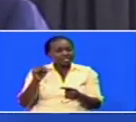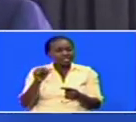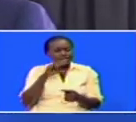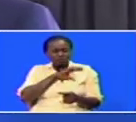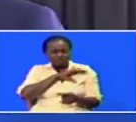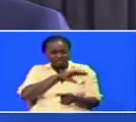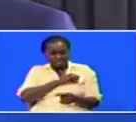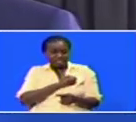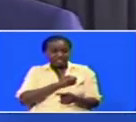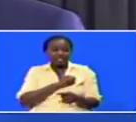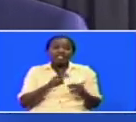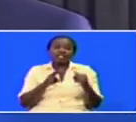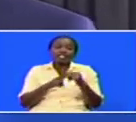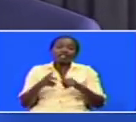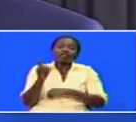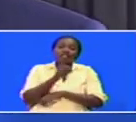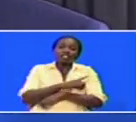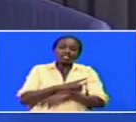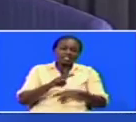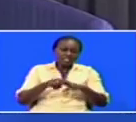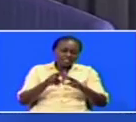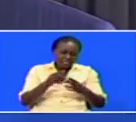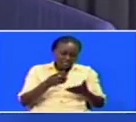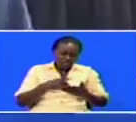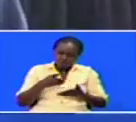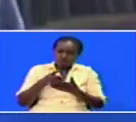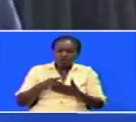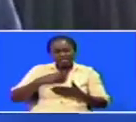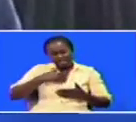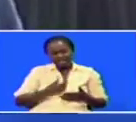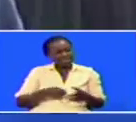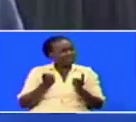those 7 days, sat and negotiated without fatigue.